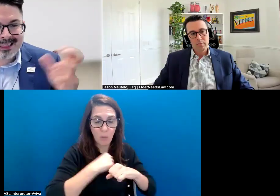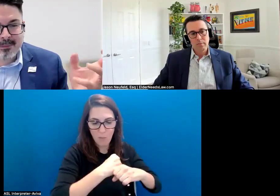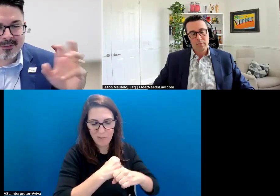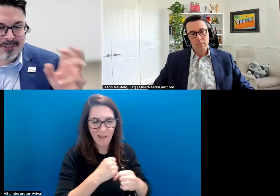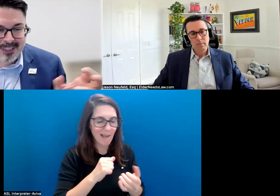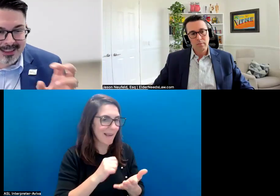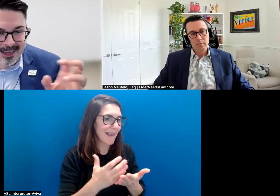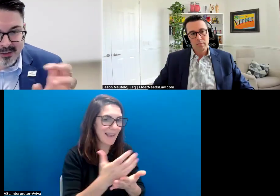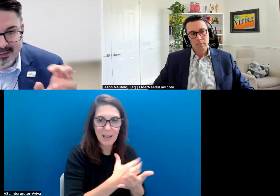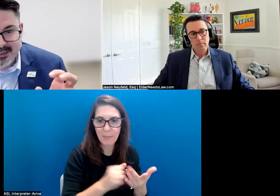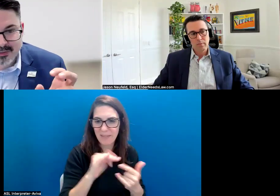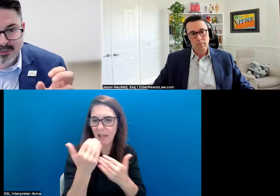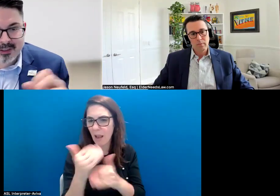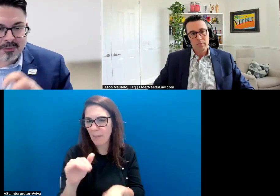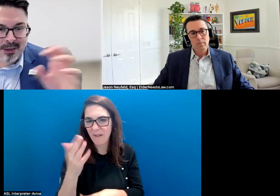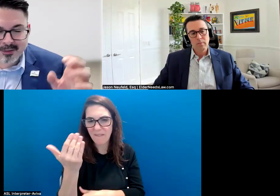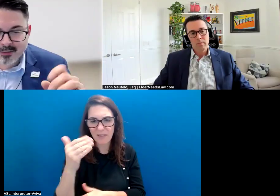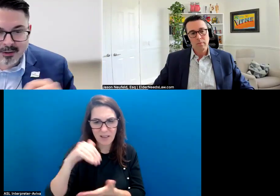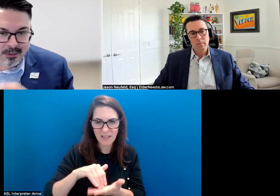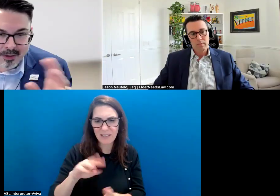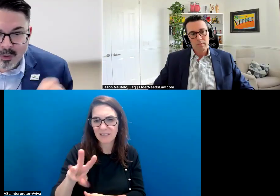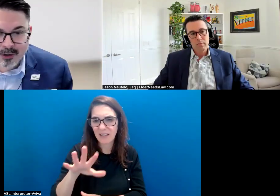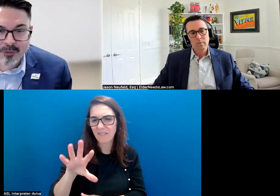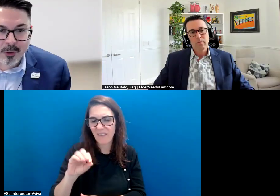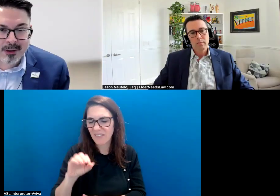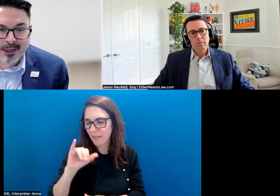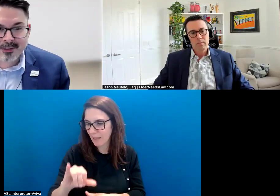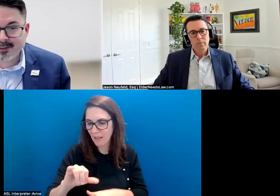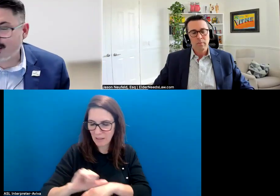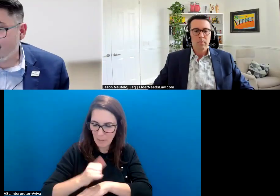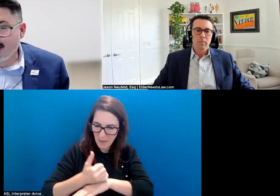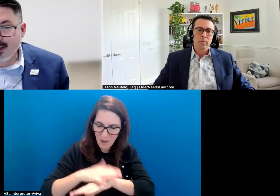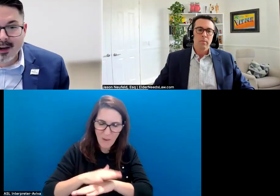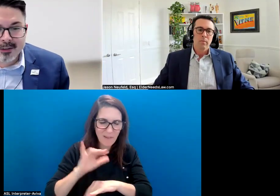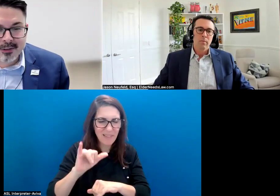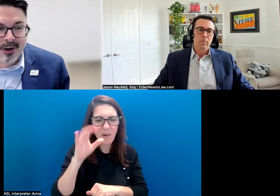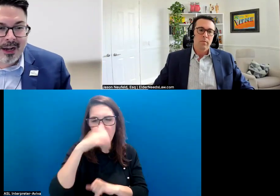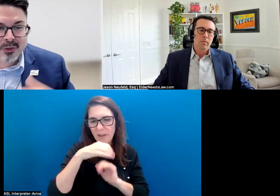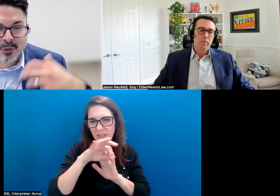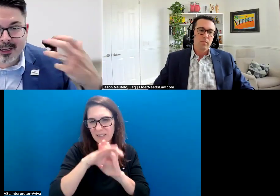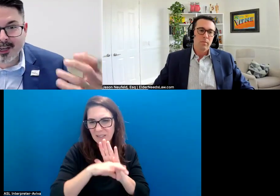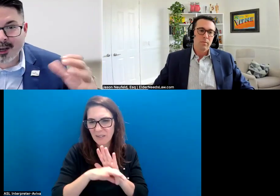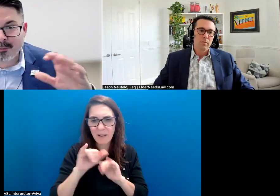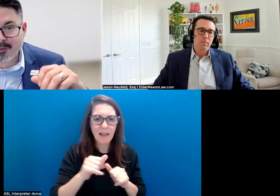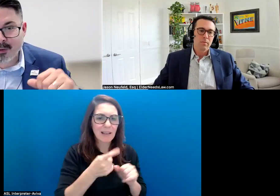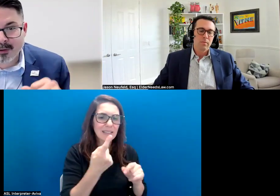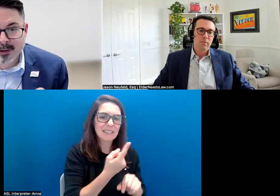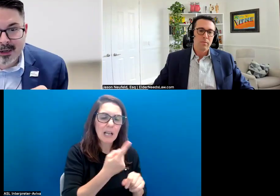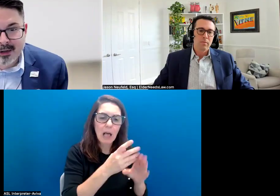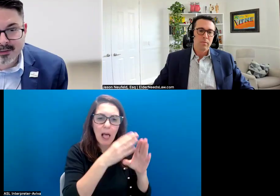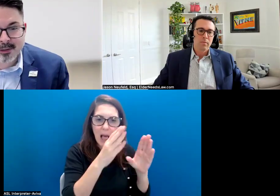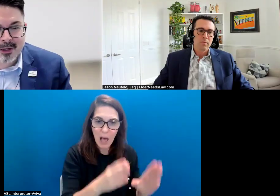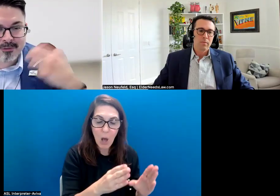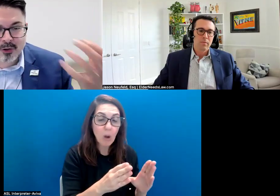And that limit of 15,650, it's based on a weird formula. It's the single household income